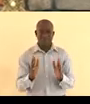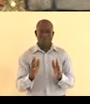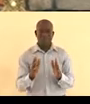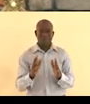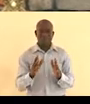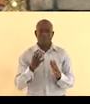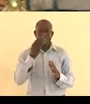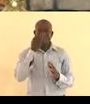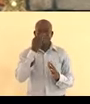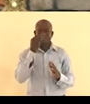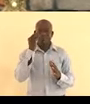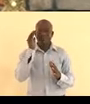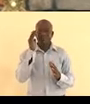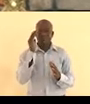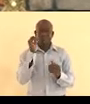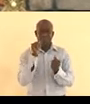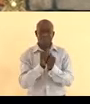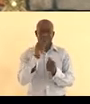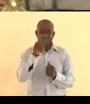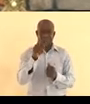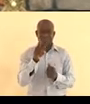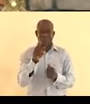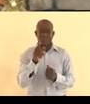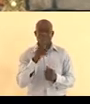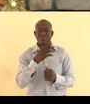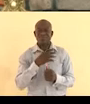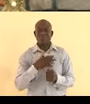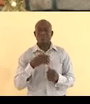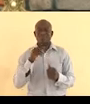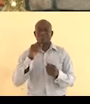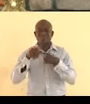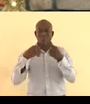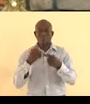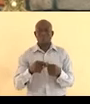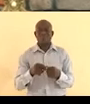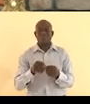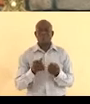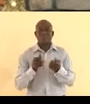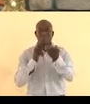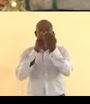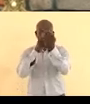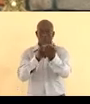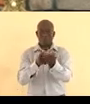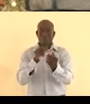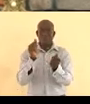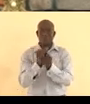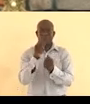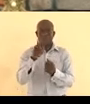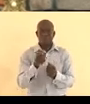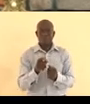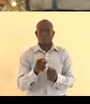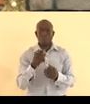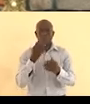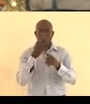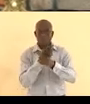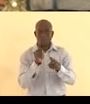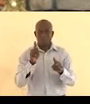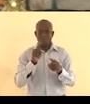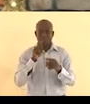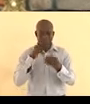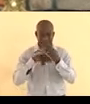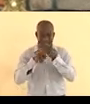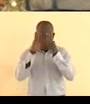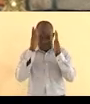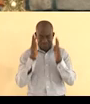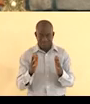Prophets will eat food with you in the buka, will go to the motor park with you, will enter keked napep with you, but